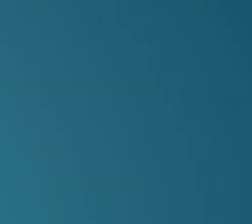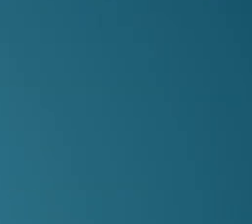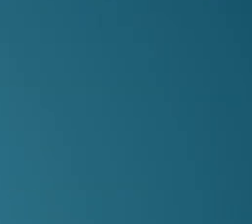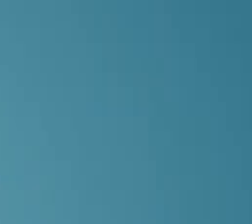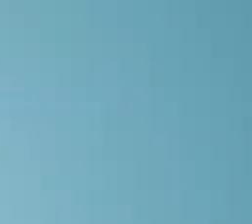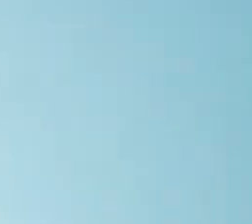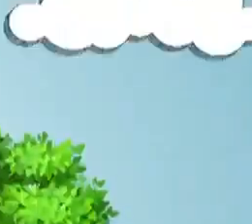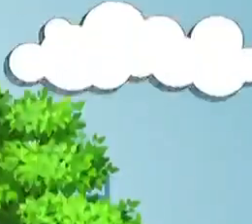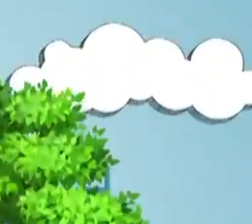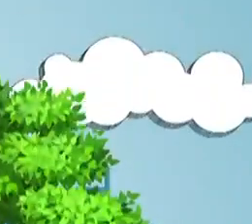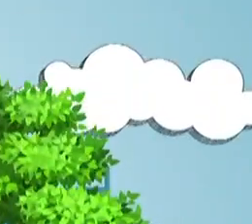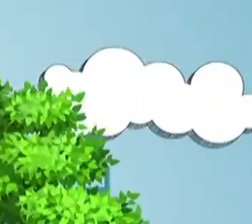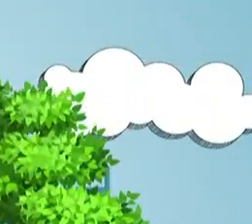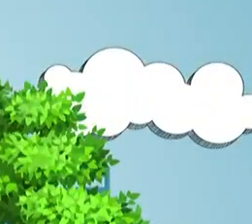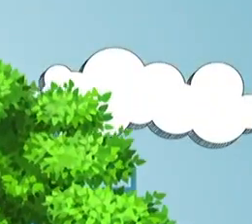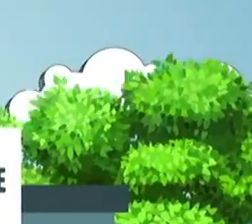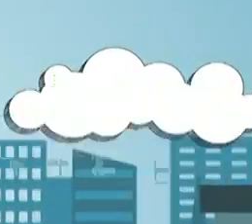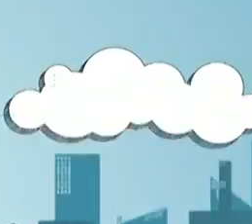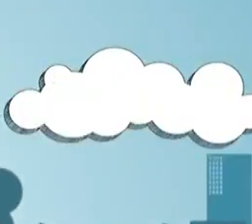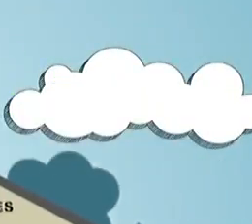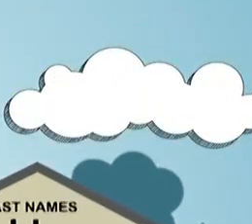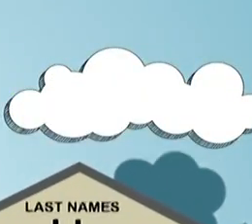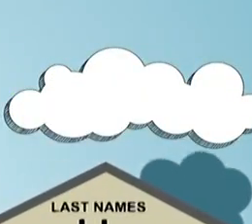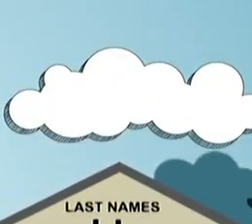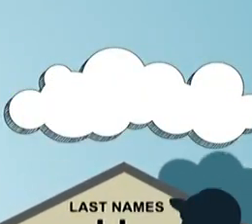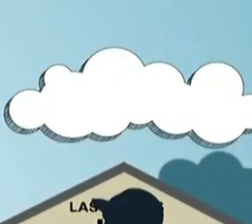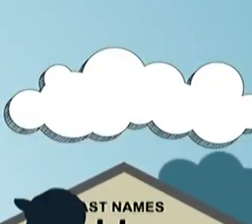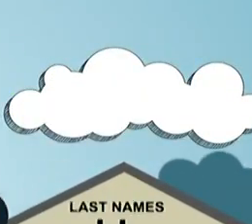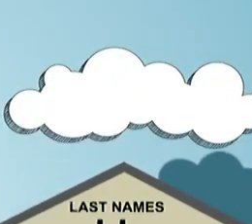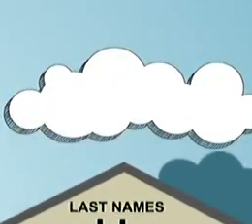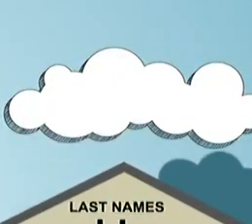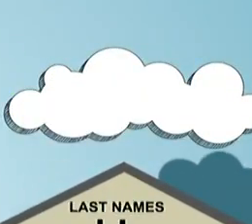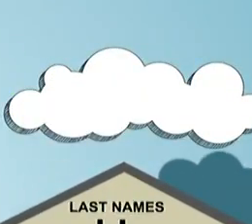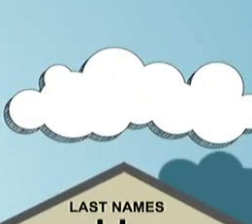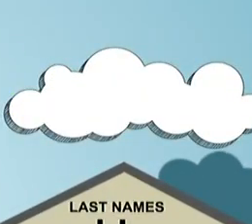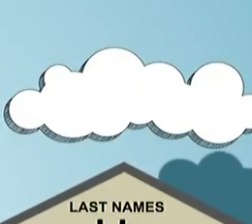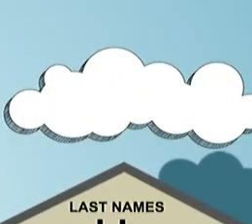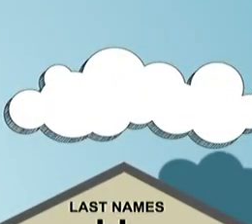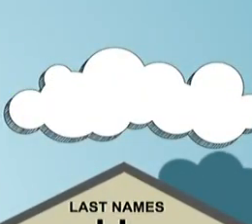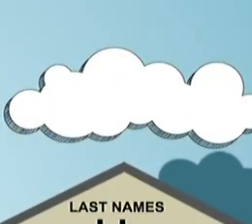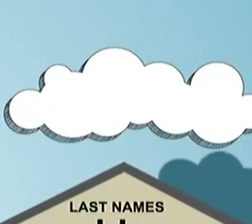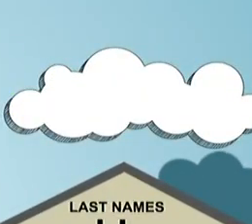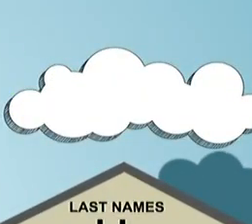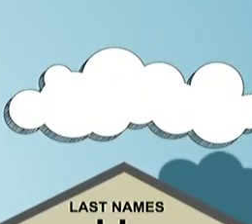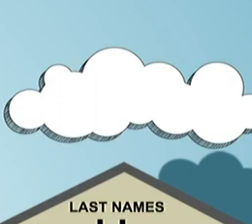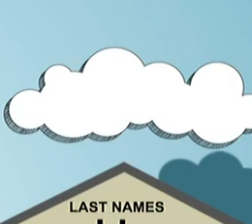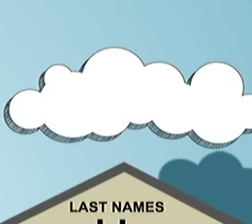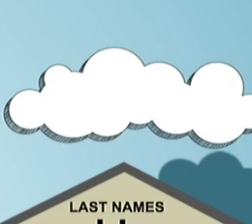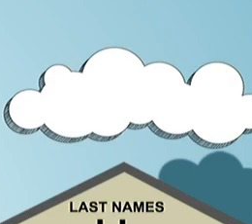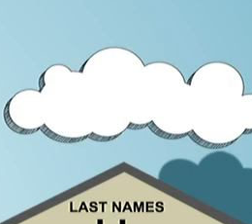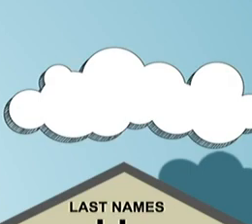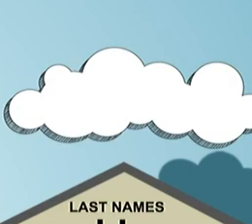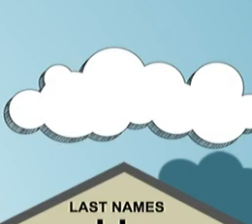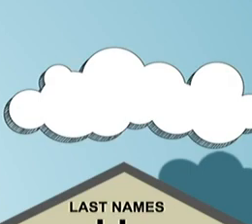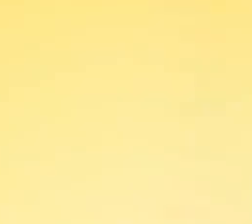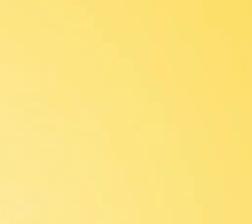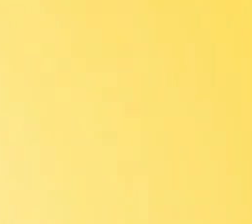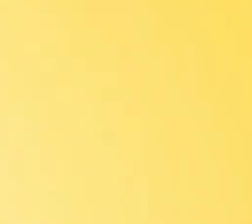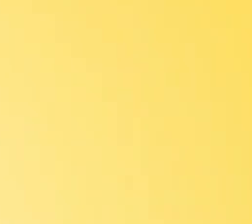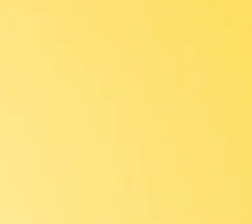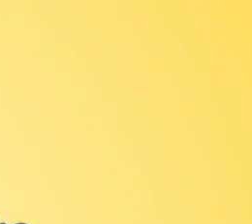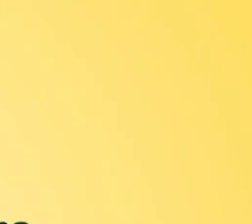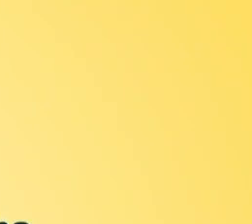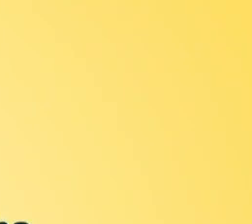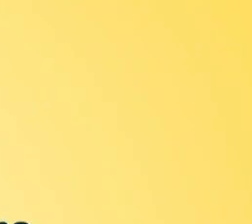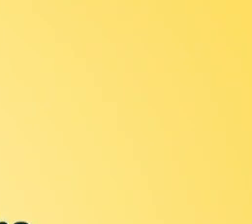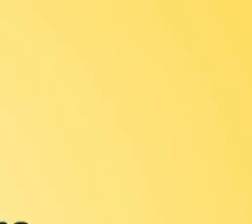August 24, and post offices and payment agencies will deliver payments based on last names up to September 11. Check the